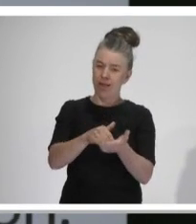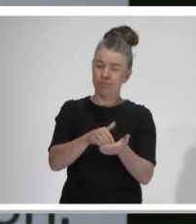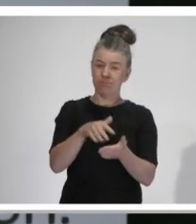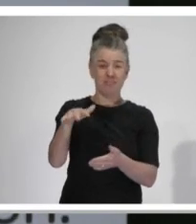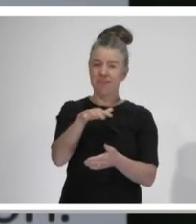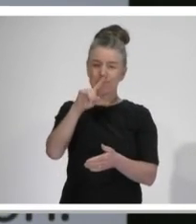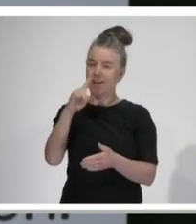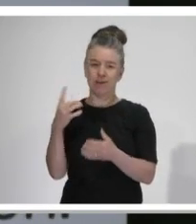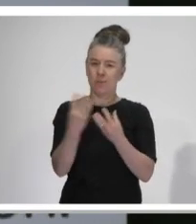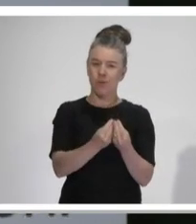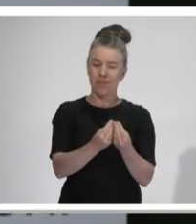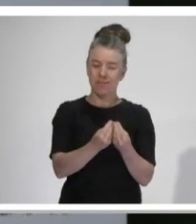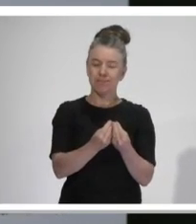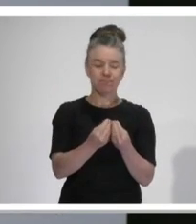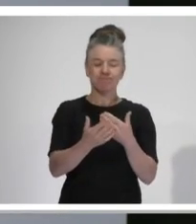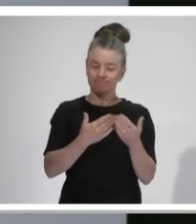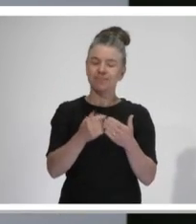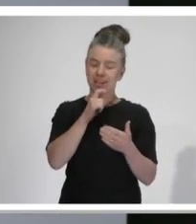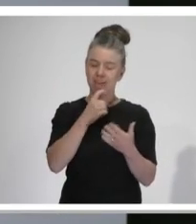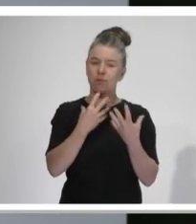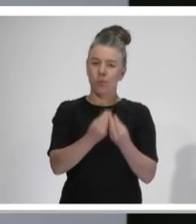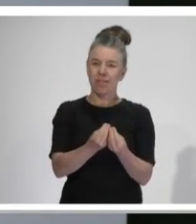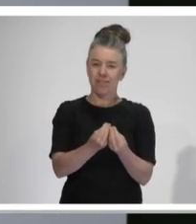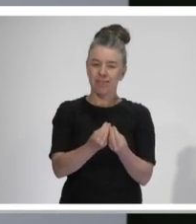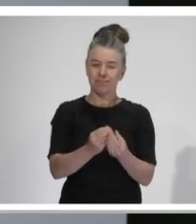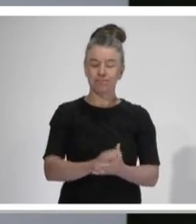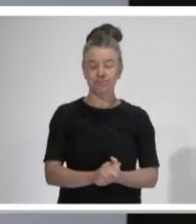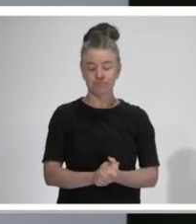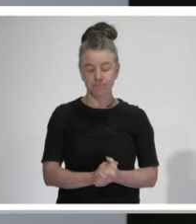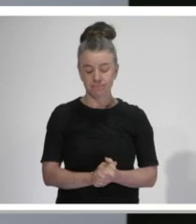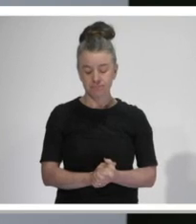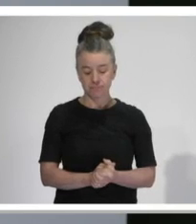to the man and his family to care for him in his final days.